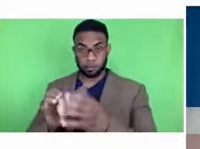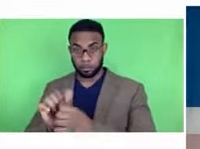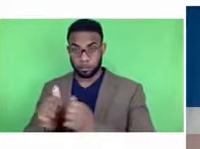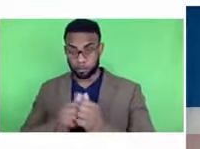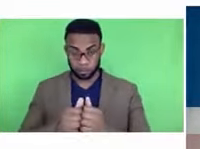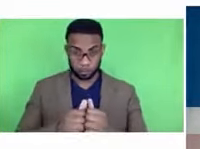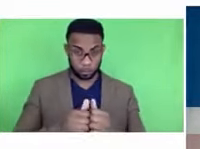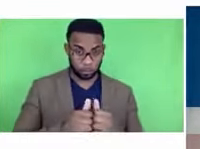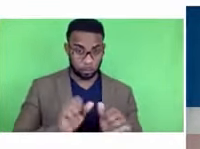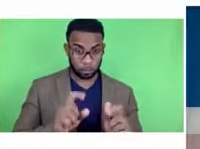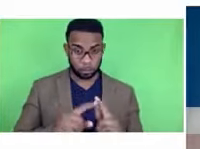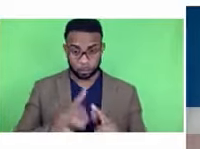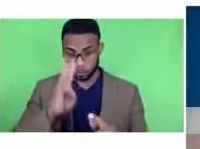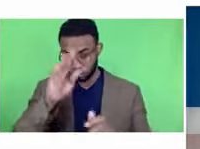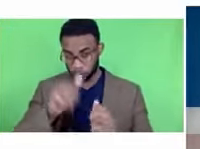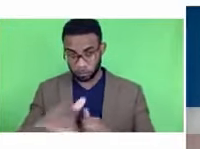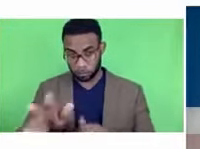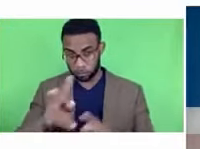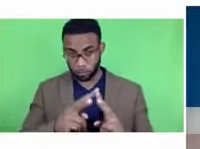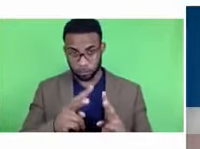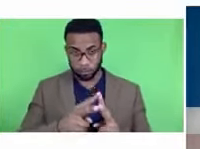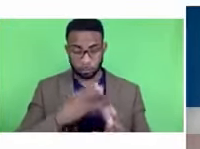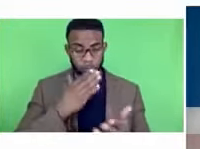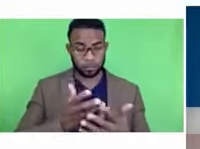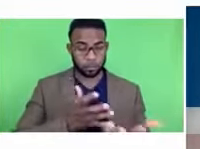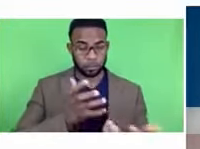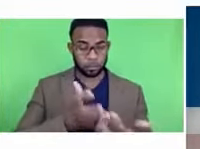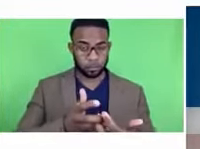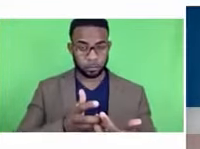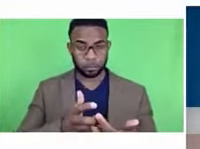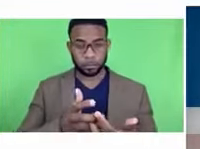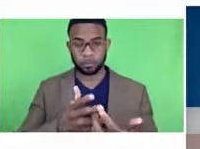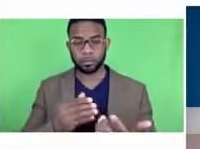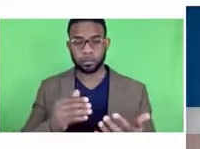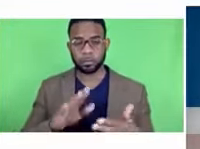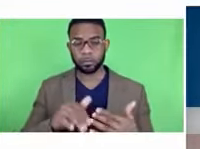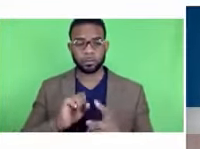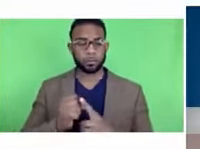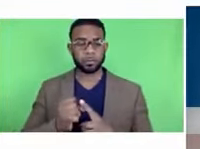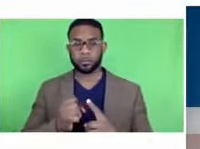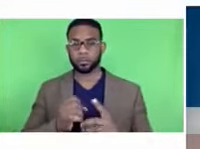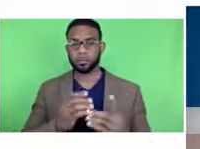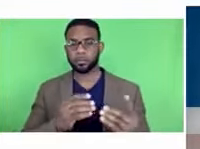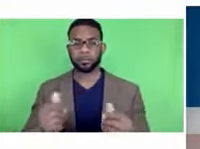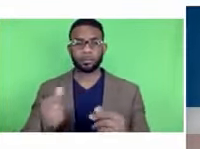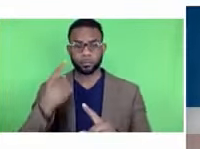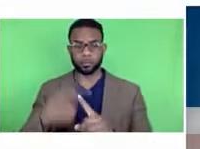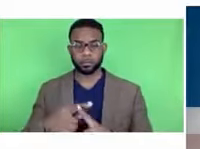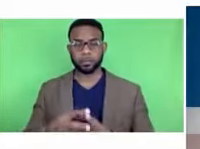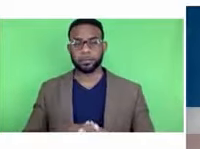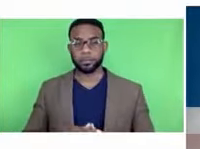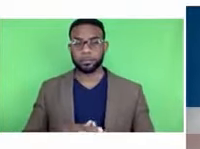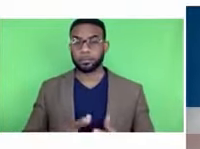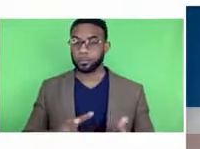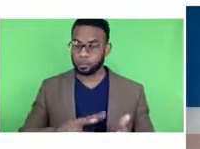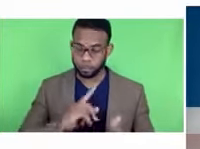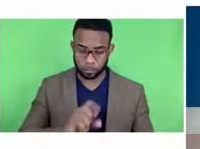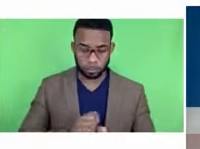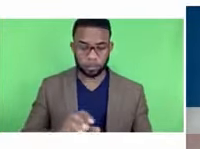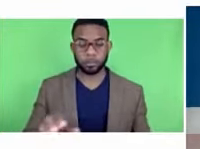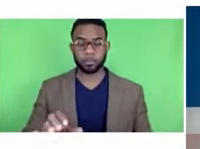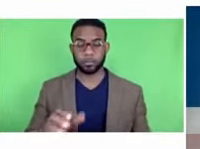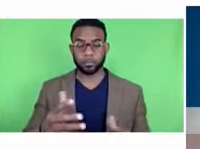they were able to come up with very, very good accommodations and the whole situation just came out to be very, very positive, which really does kind